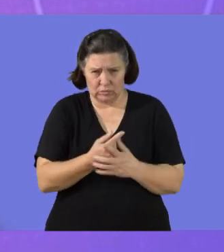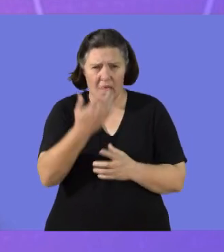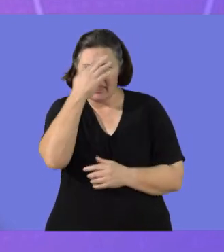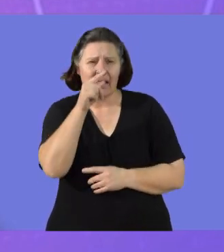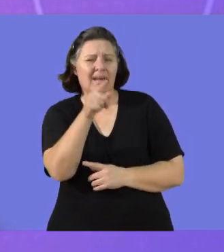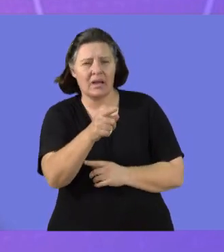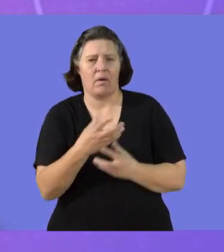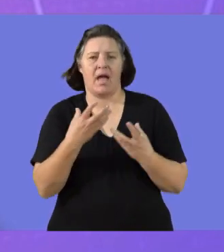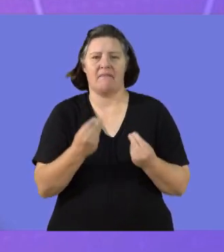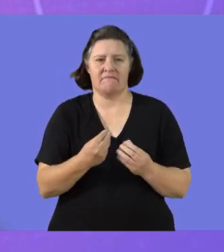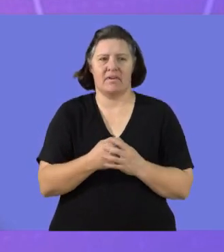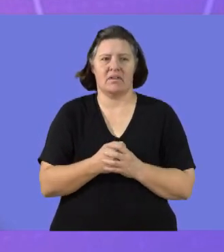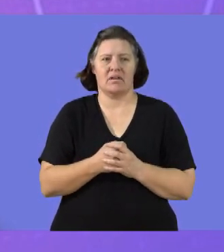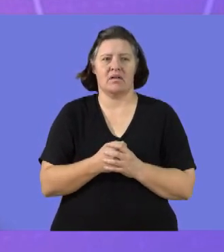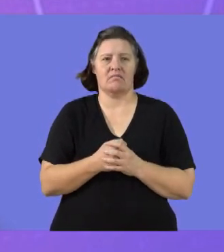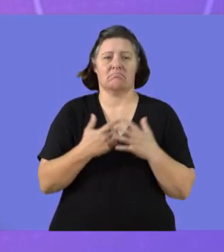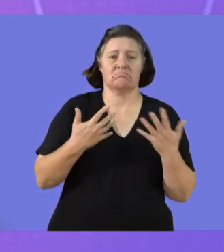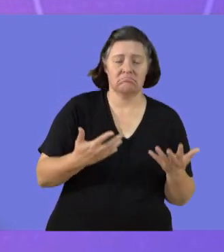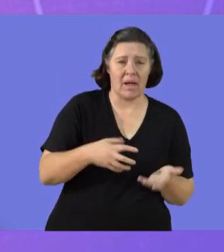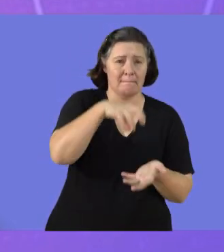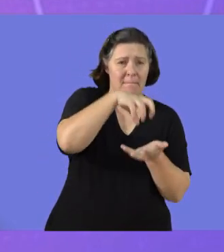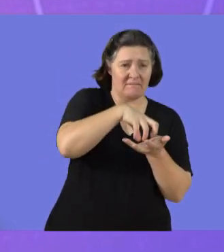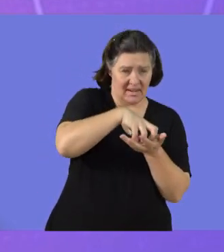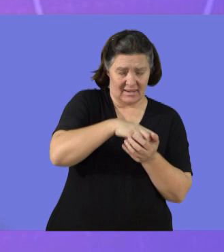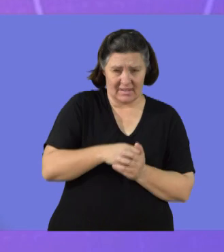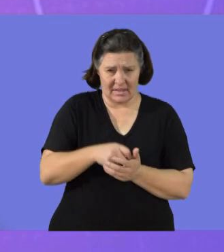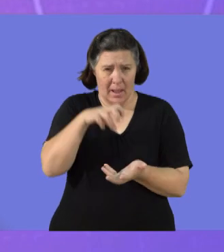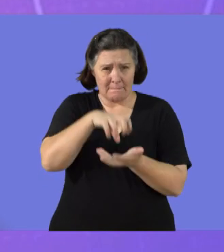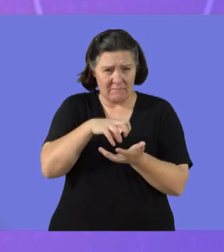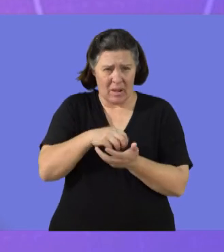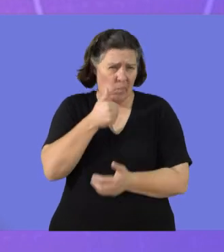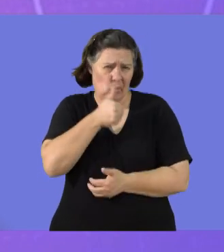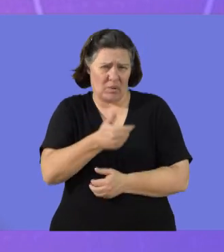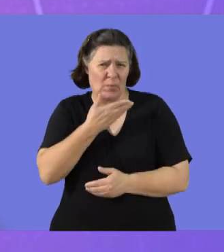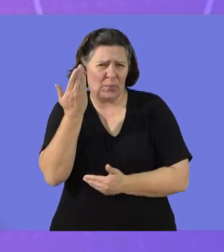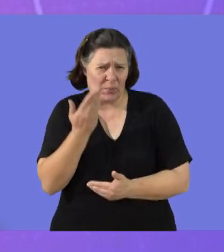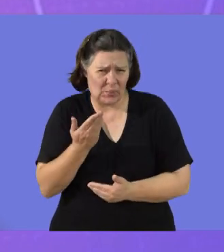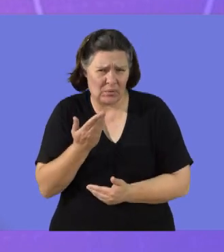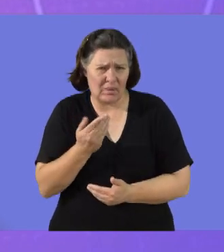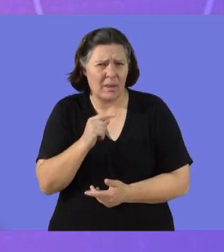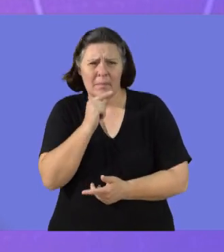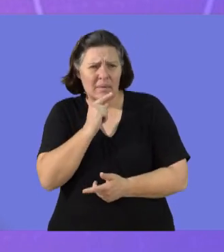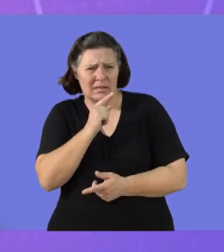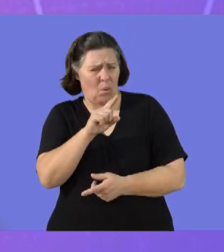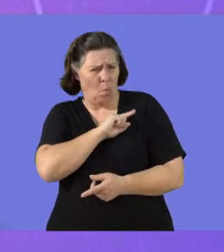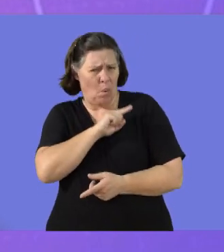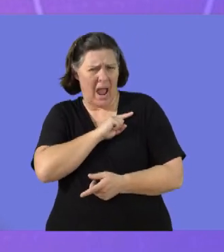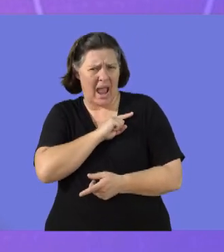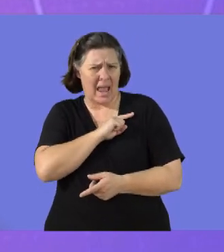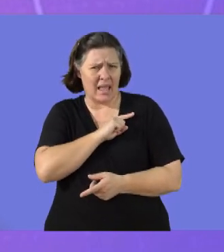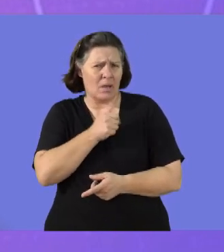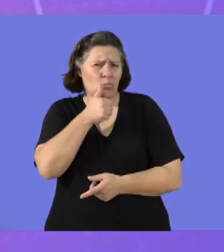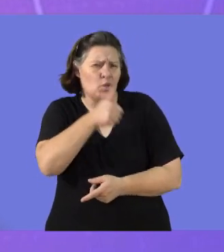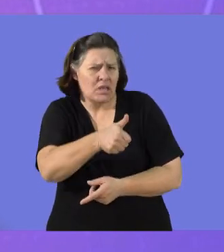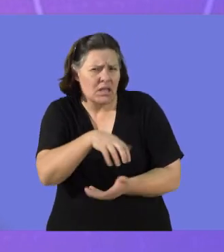imagine if you have to have the muffins and the muffins are not yummy. What is it that will cause the